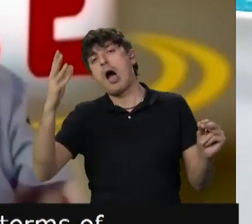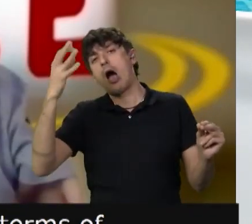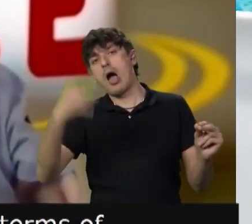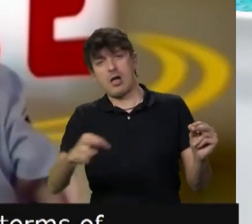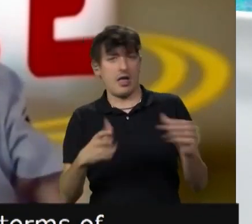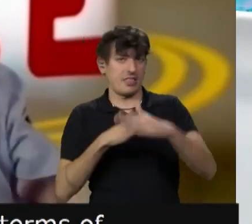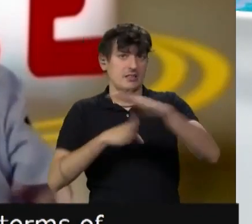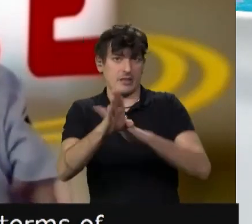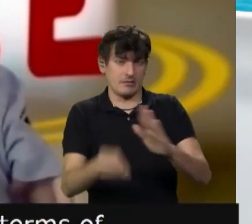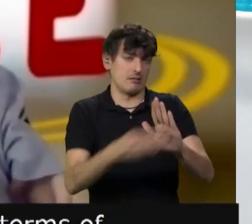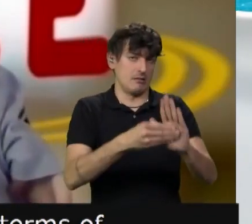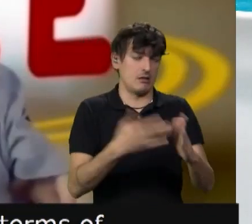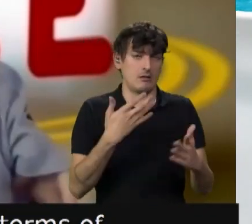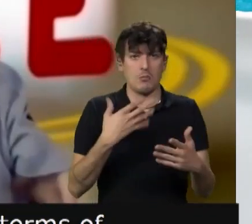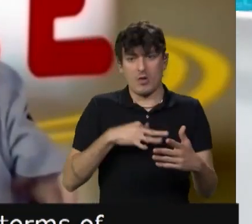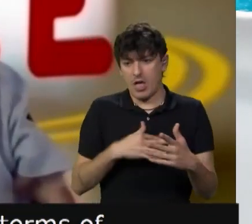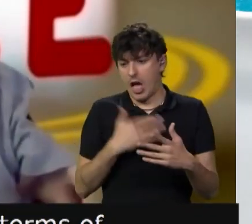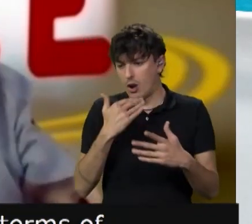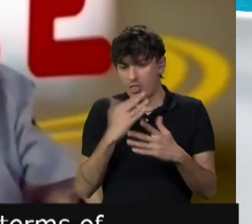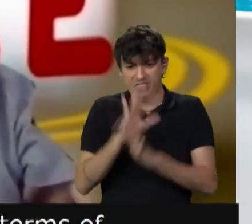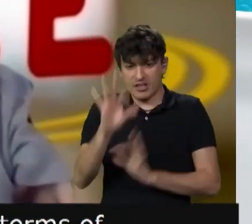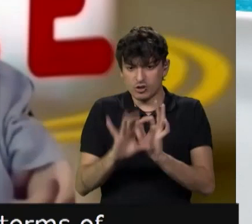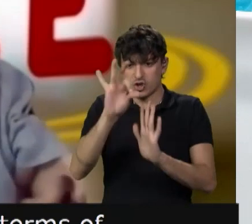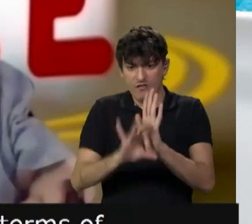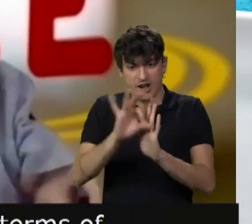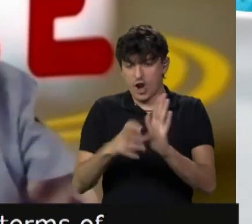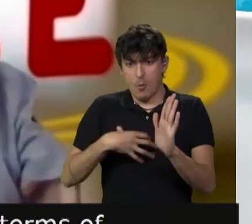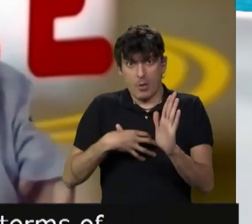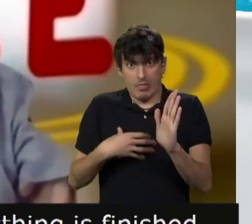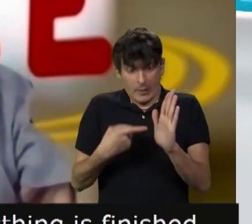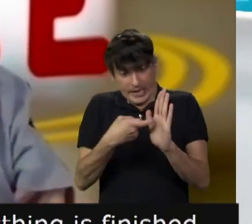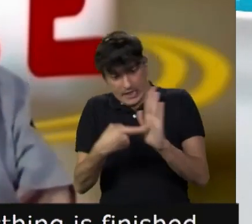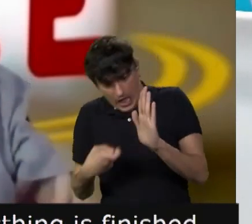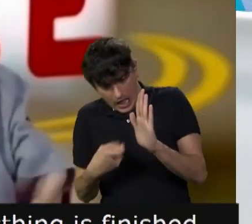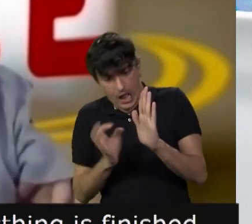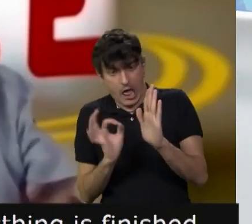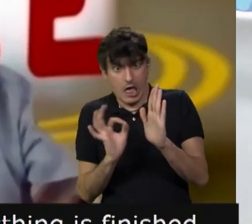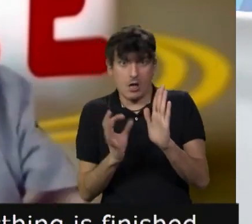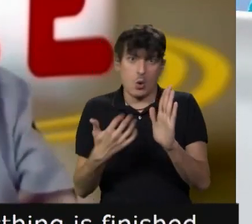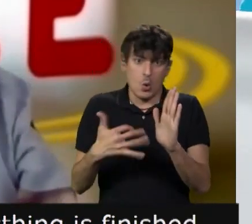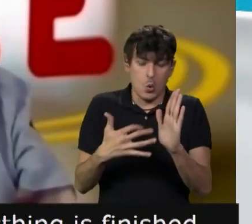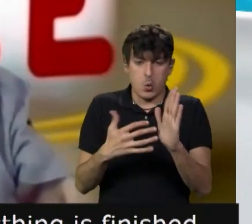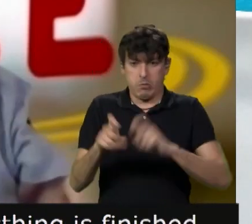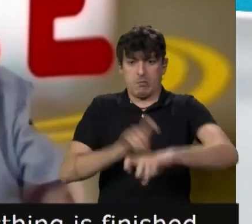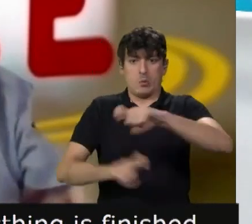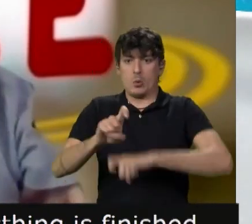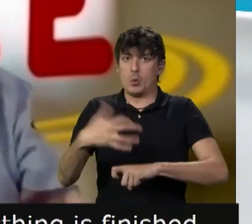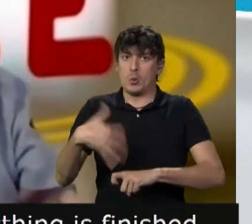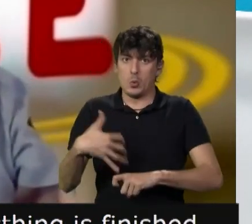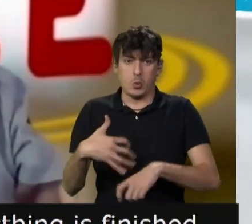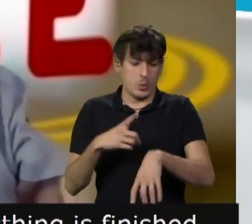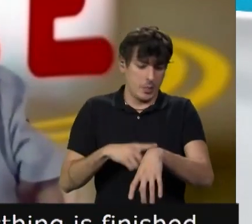finished. And there's things in the software that cannot be undone, or if you have to undo them, it would